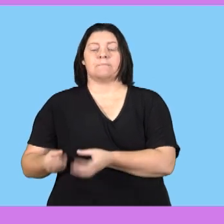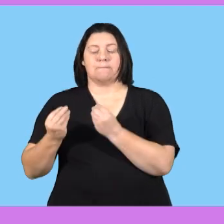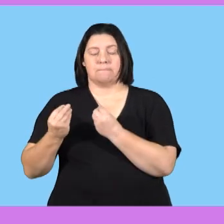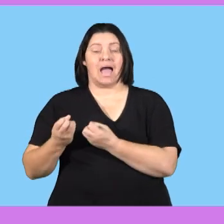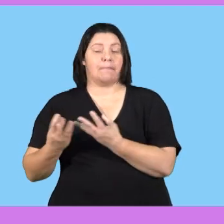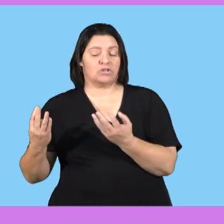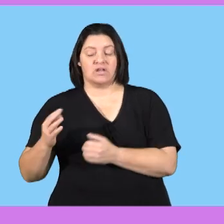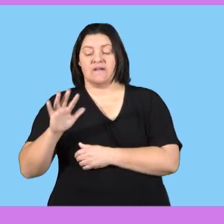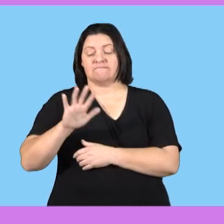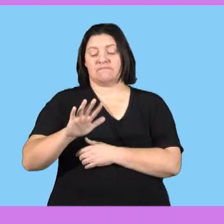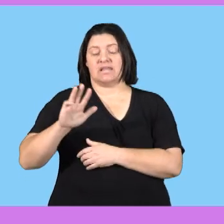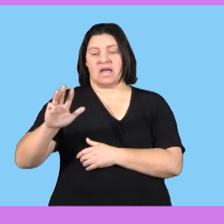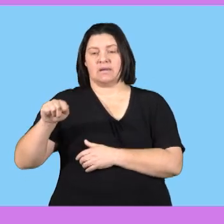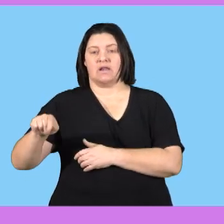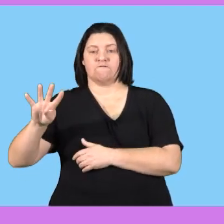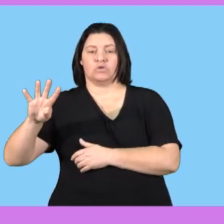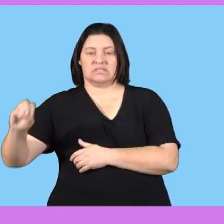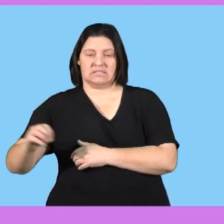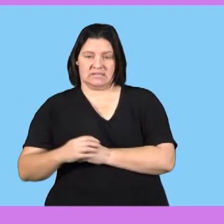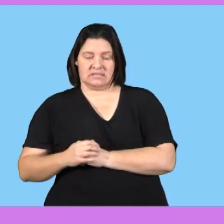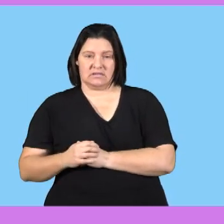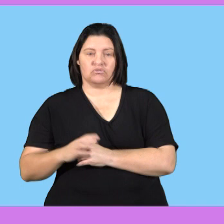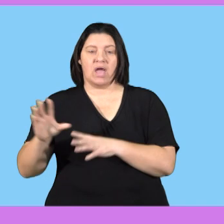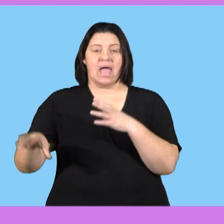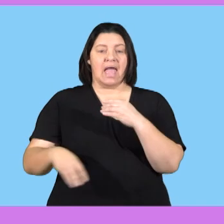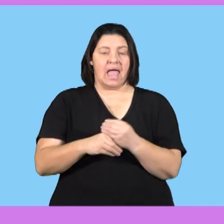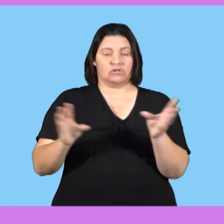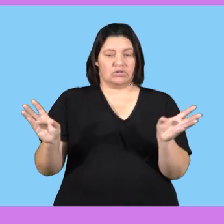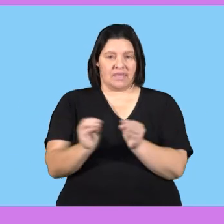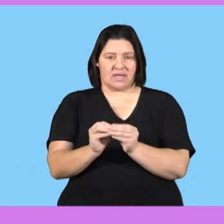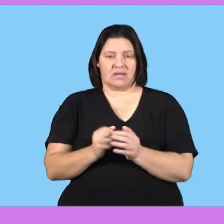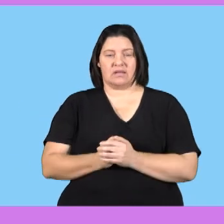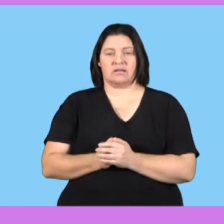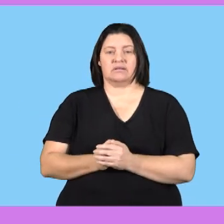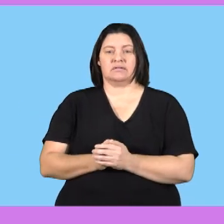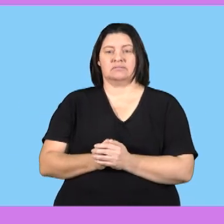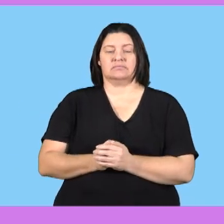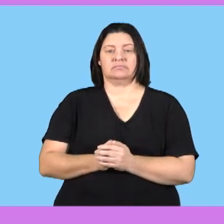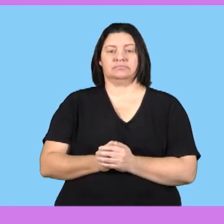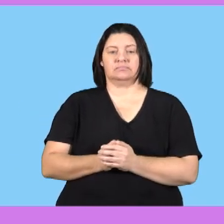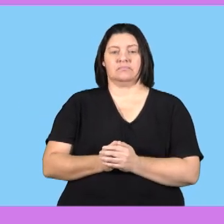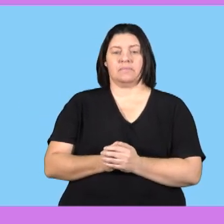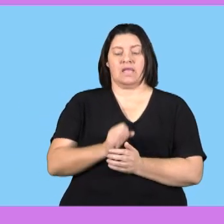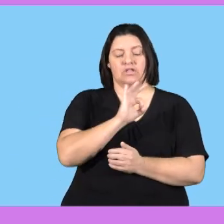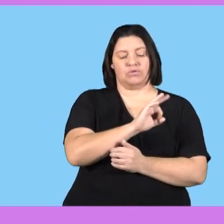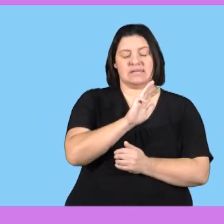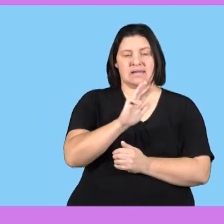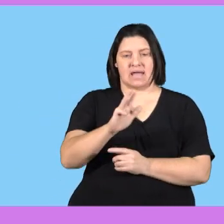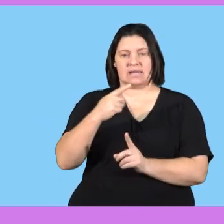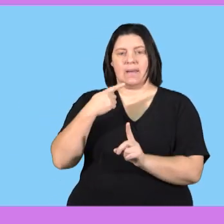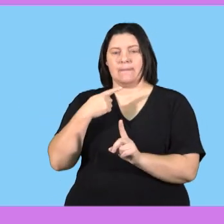gave me an answer of 59 Rand and 40 cents. Now let's add the two amounts together, plus